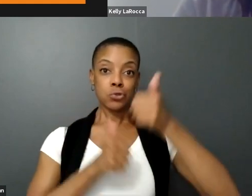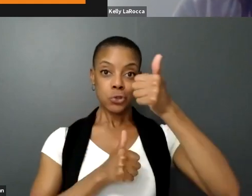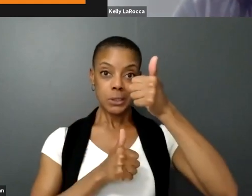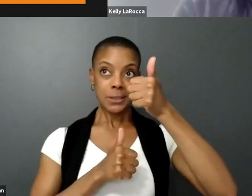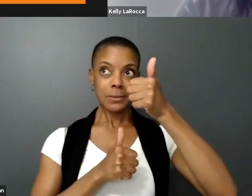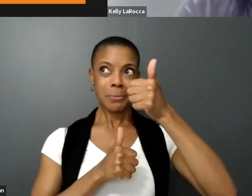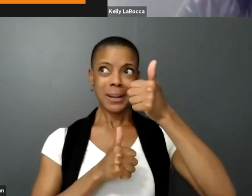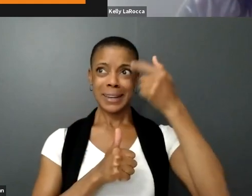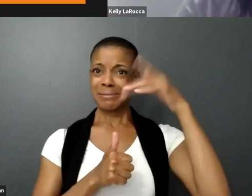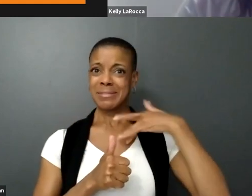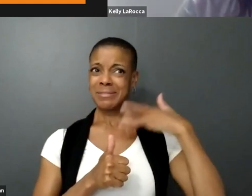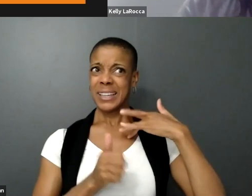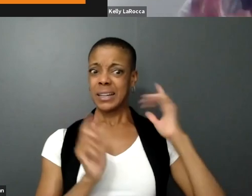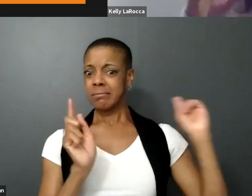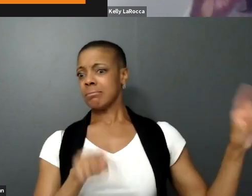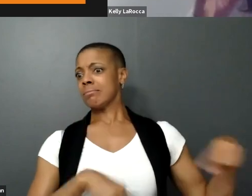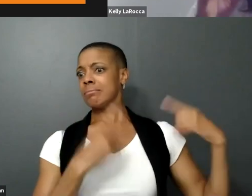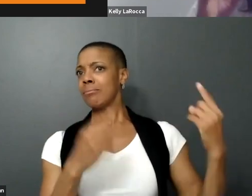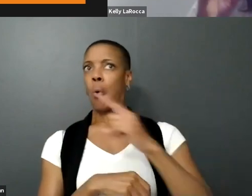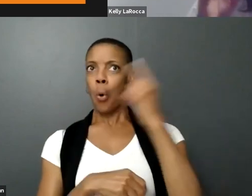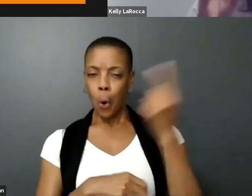wasn't. And I think that things